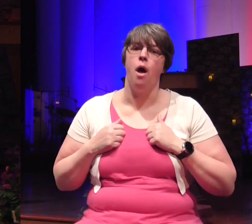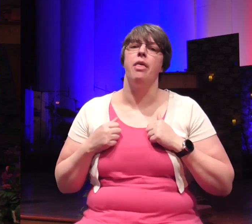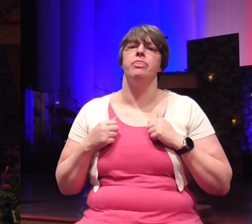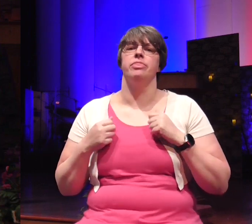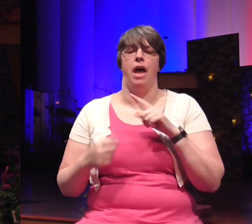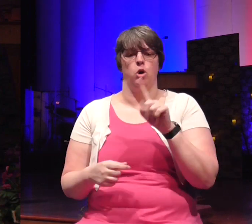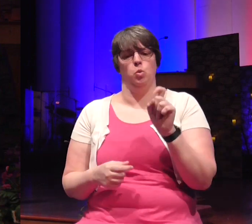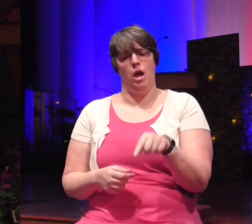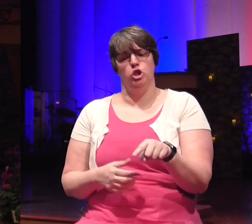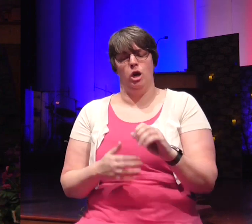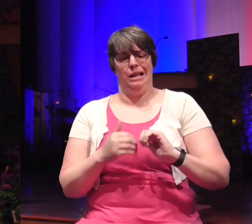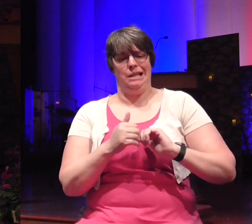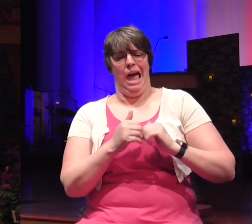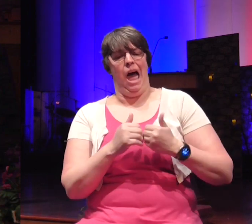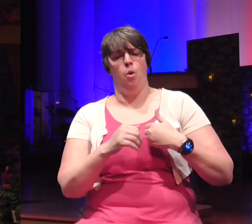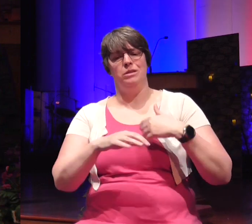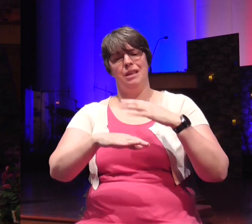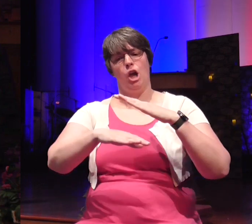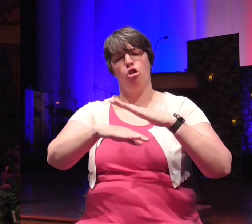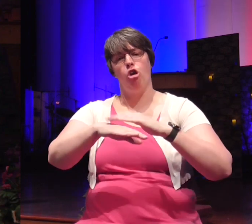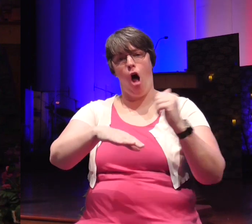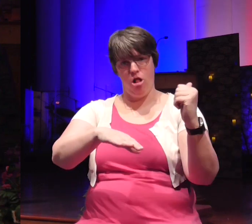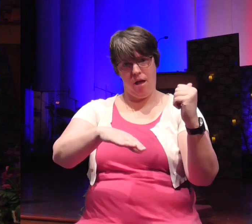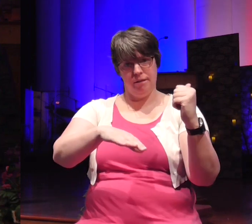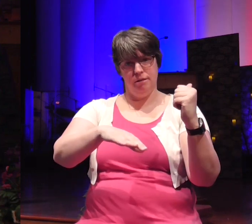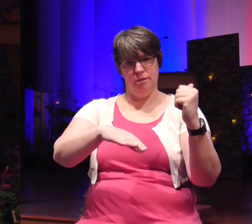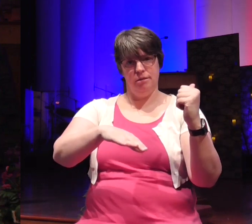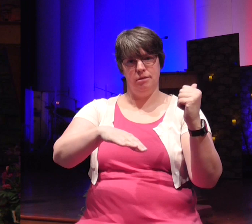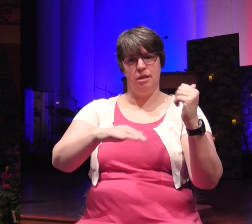us to greater dimensions of living?